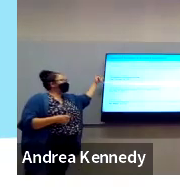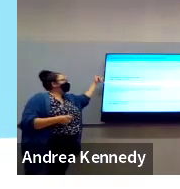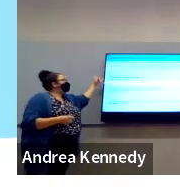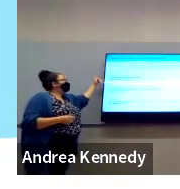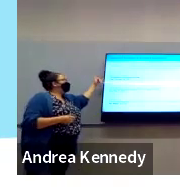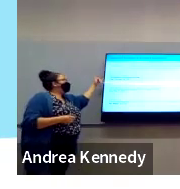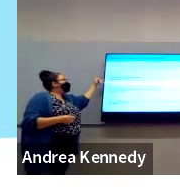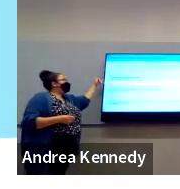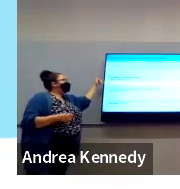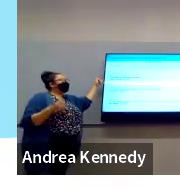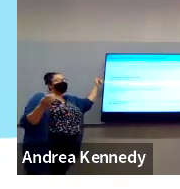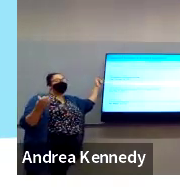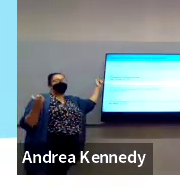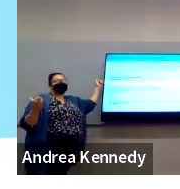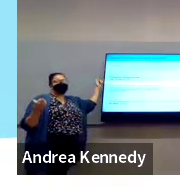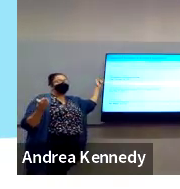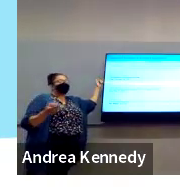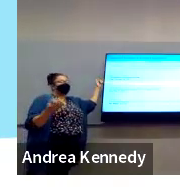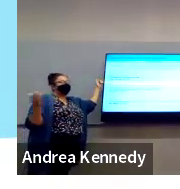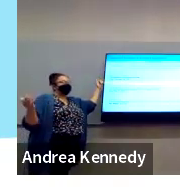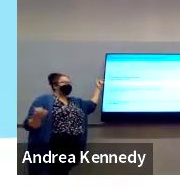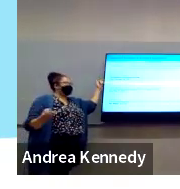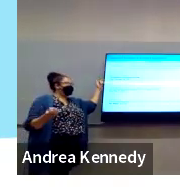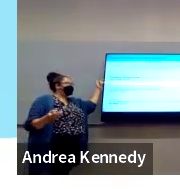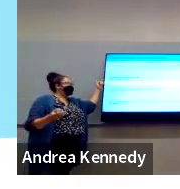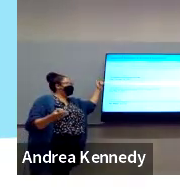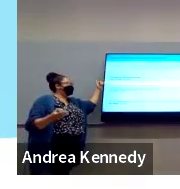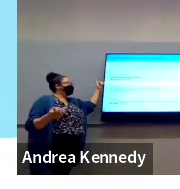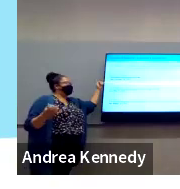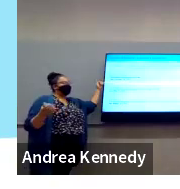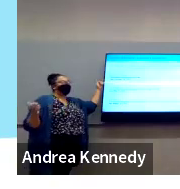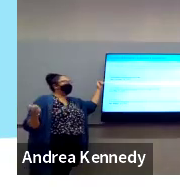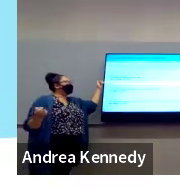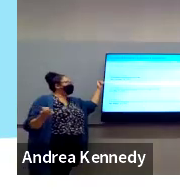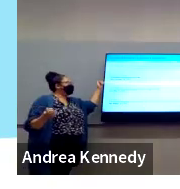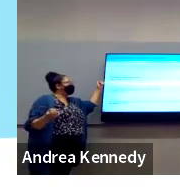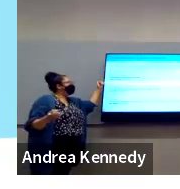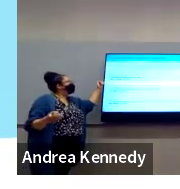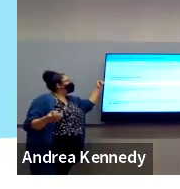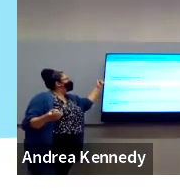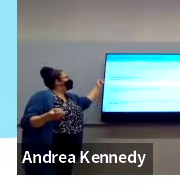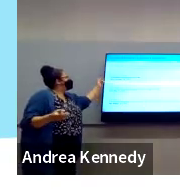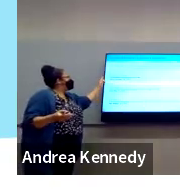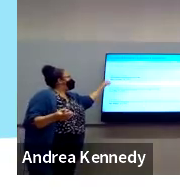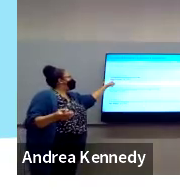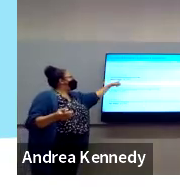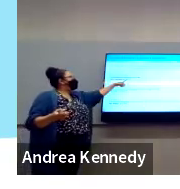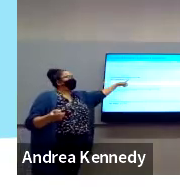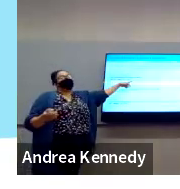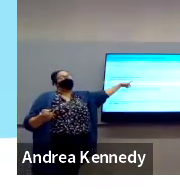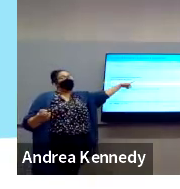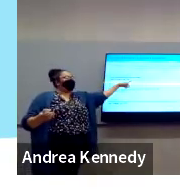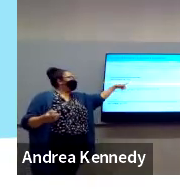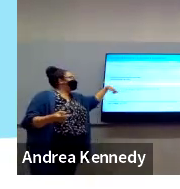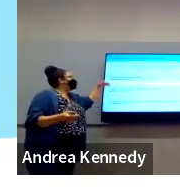the property, they have 6 months from the start of the process to submit their petition. So that's